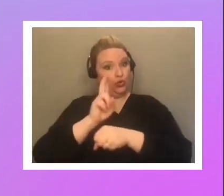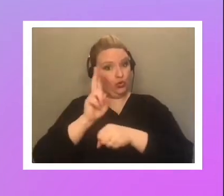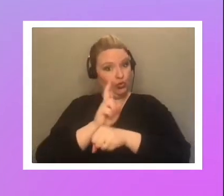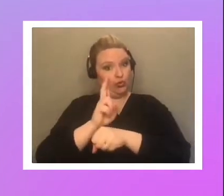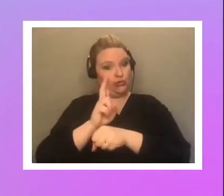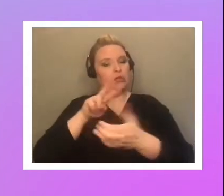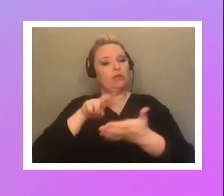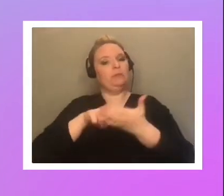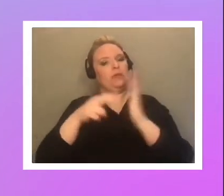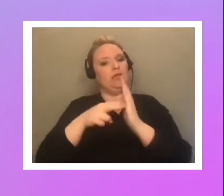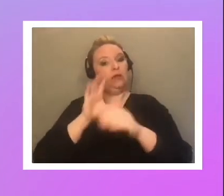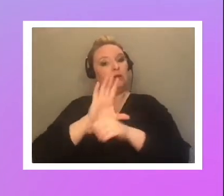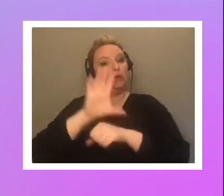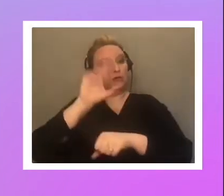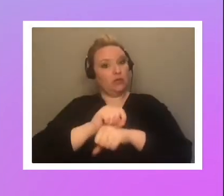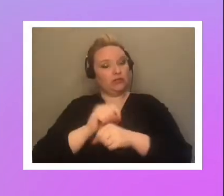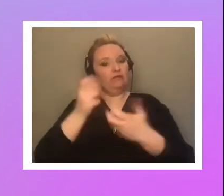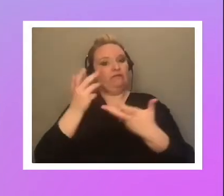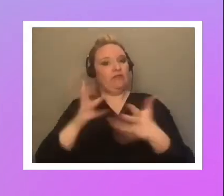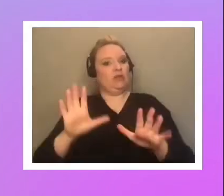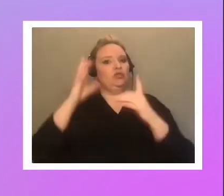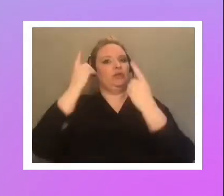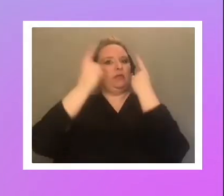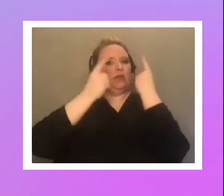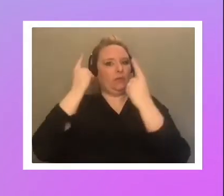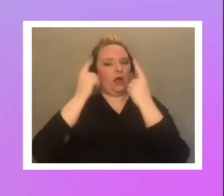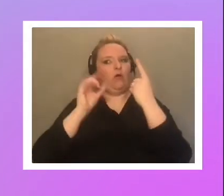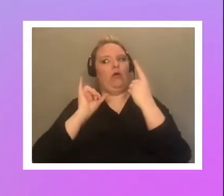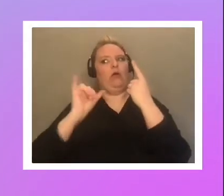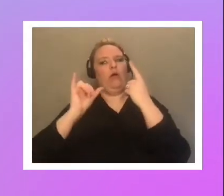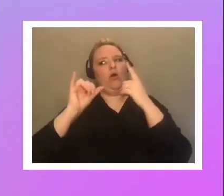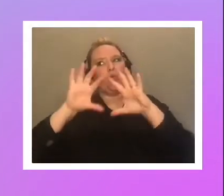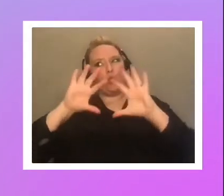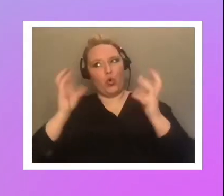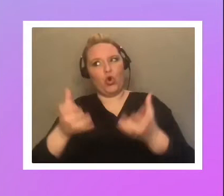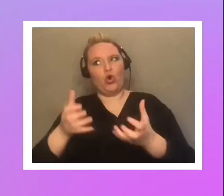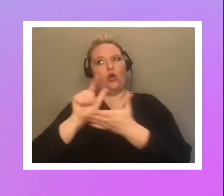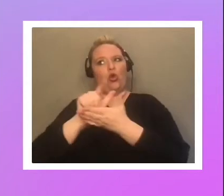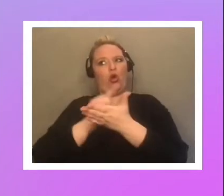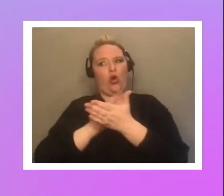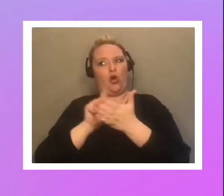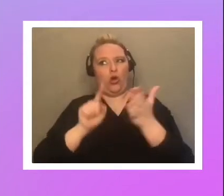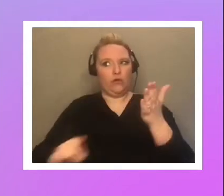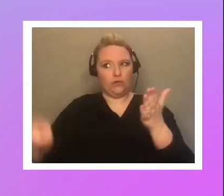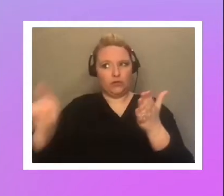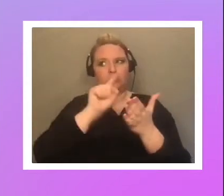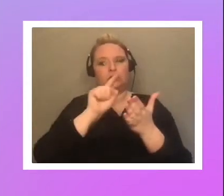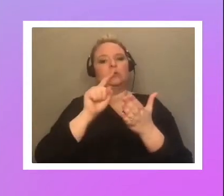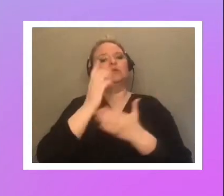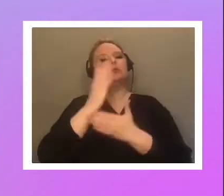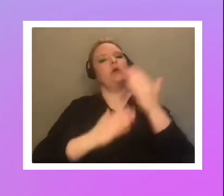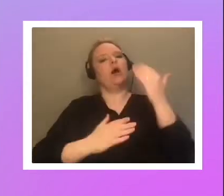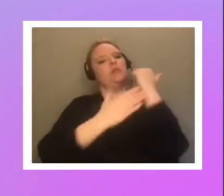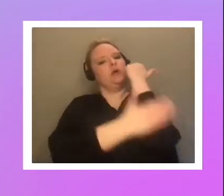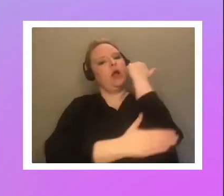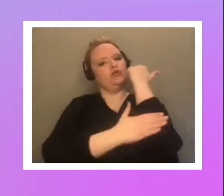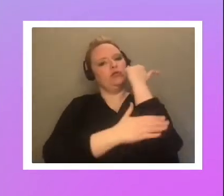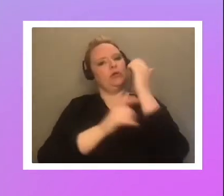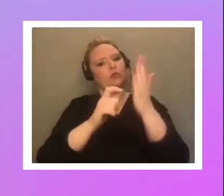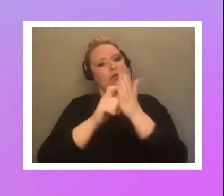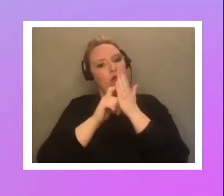your consultant has thought about worldwide laws, since some countries